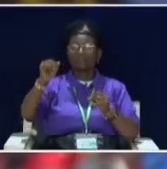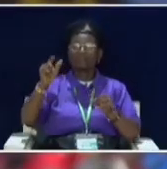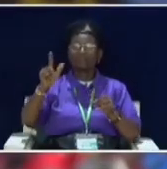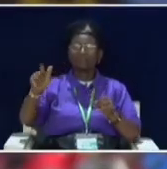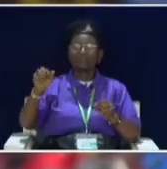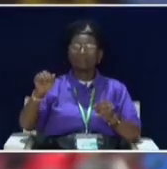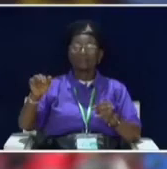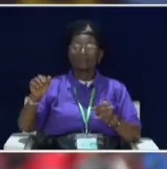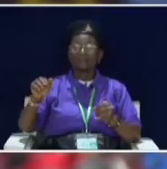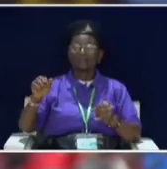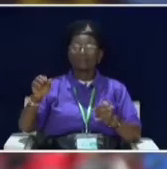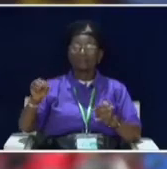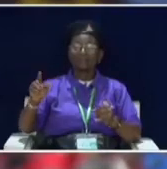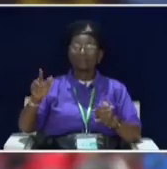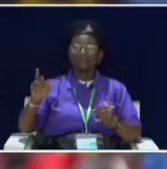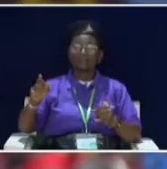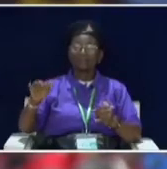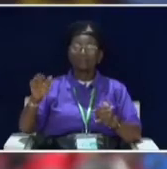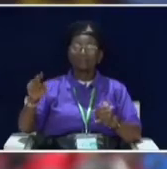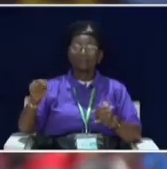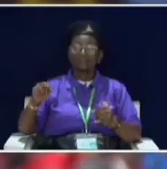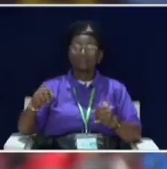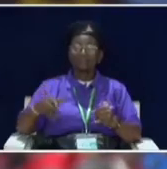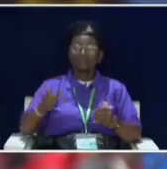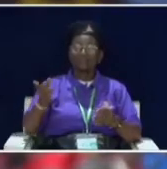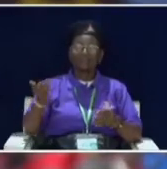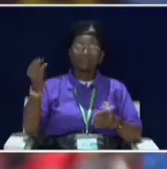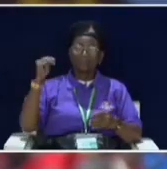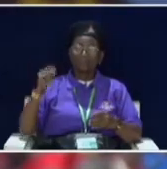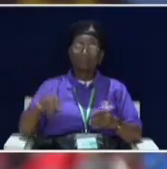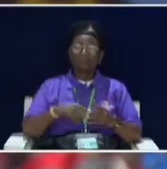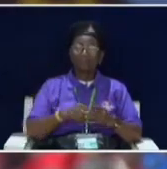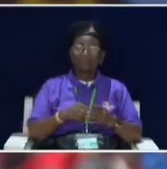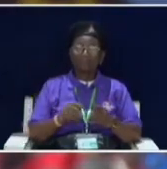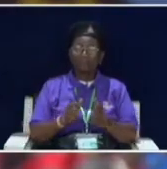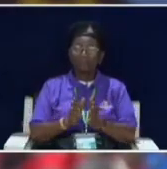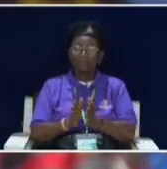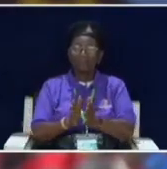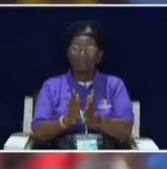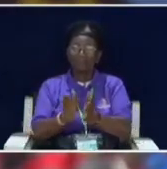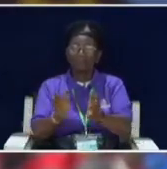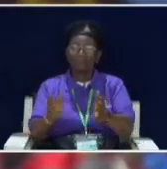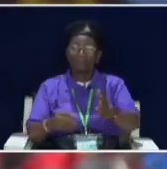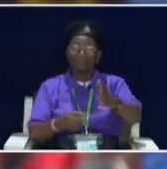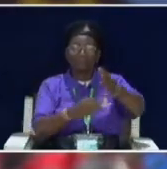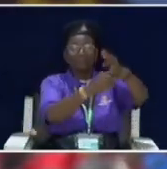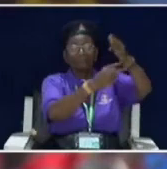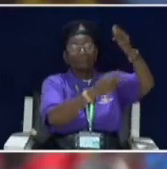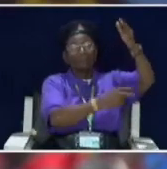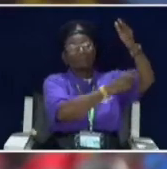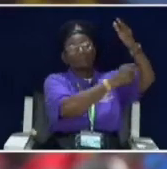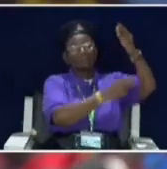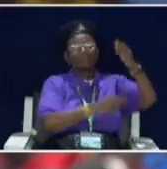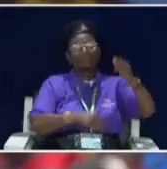there was this narrow bridge over a very deep river there. We can